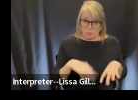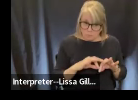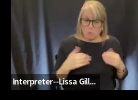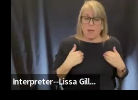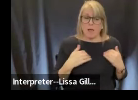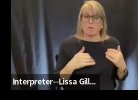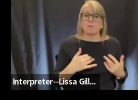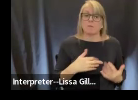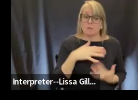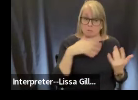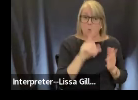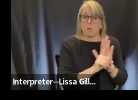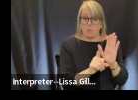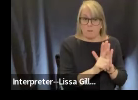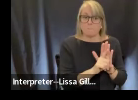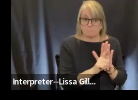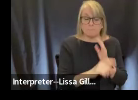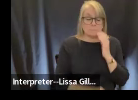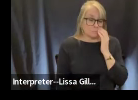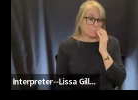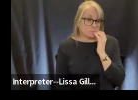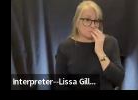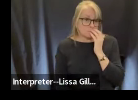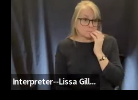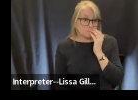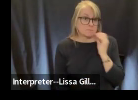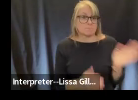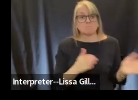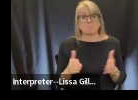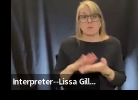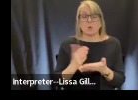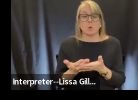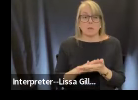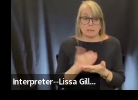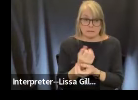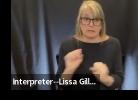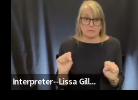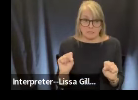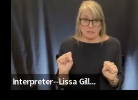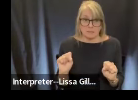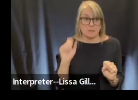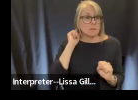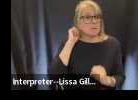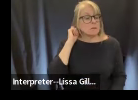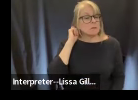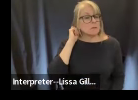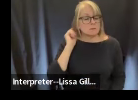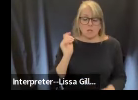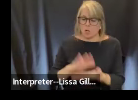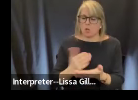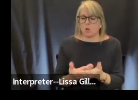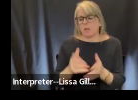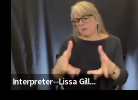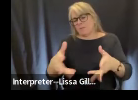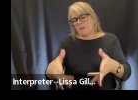to alerting you and your family to get out safely. So moving on to cooking safety, some of those top tips: never leave cooking unattended, just